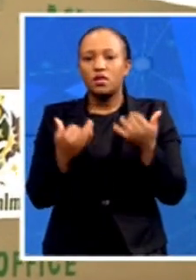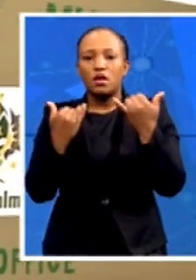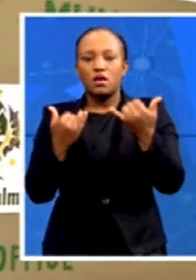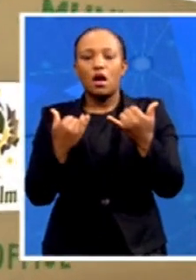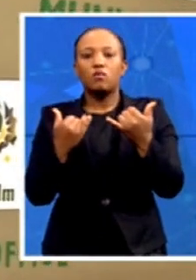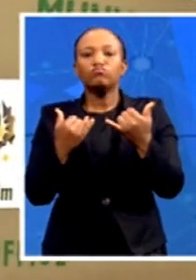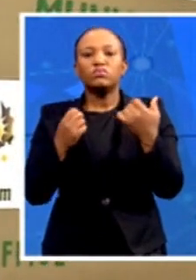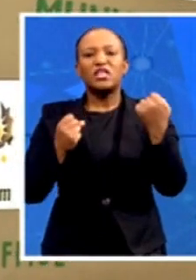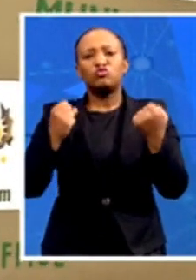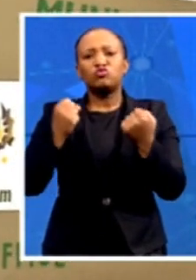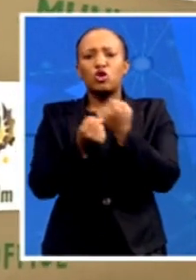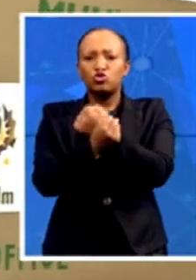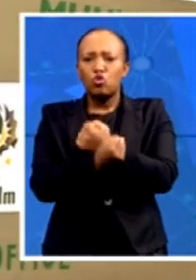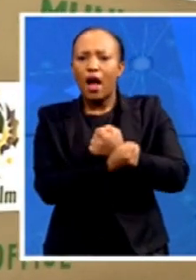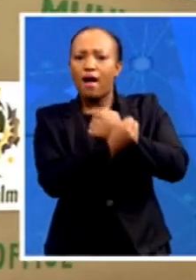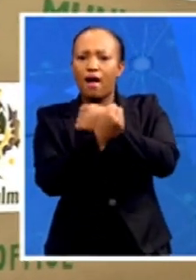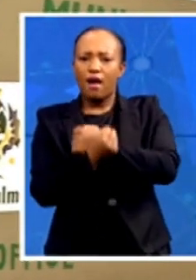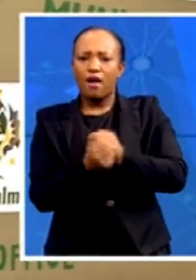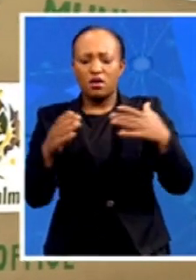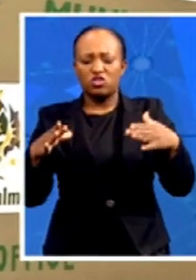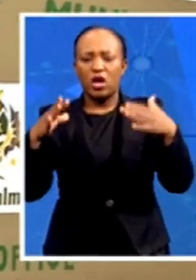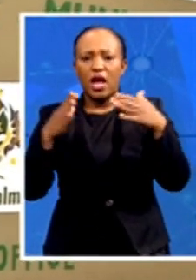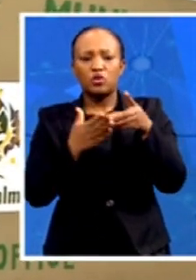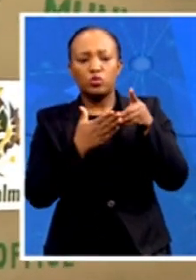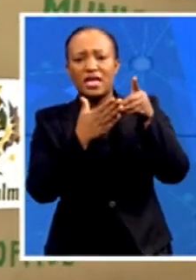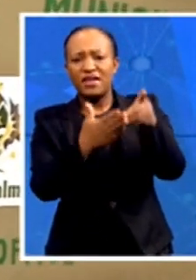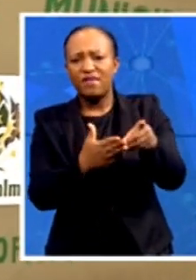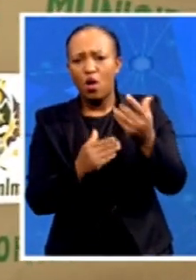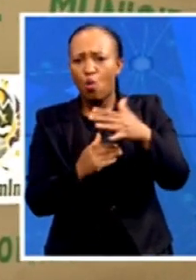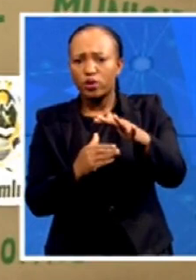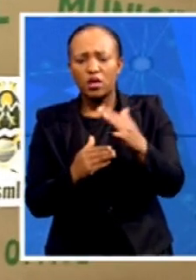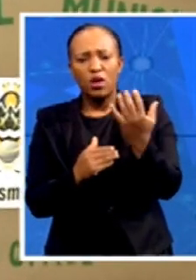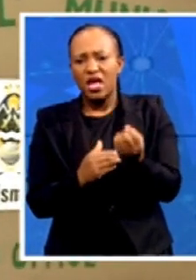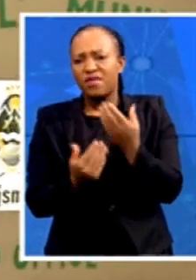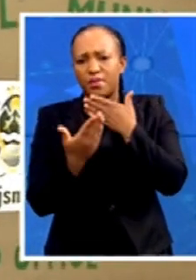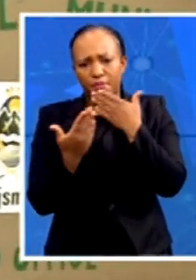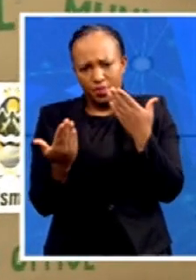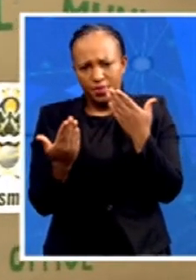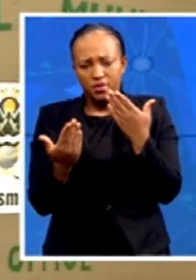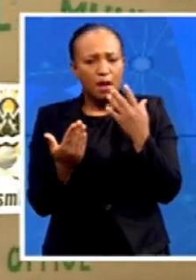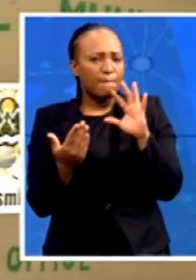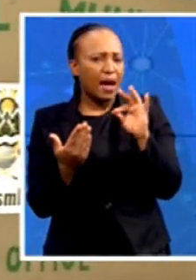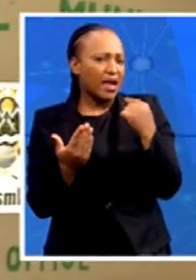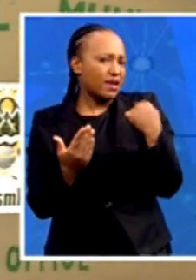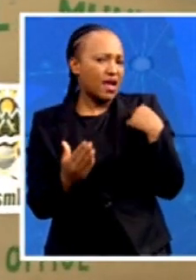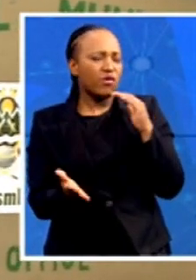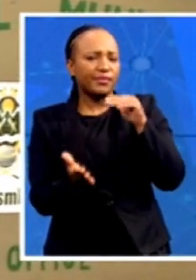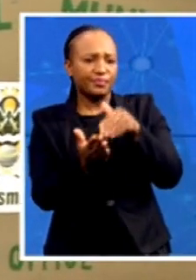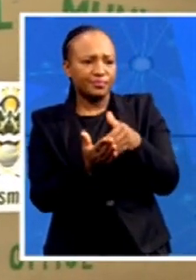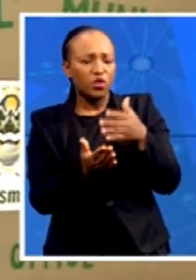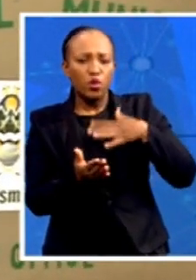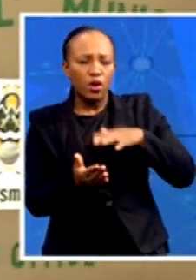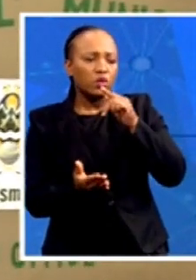water. But surprisingly, on Monday when we were here to tell them that we want to demonstrate to